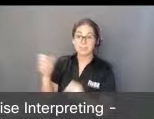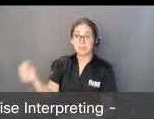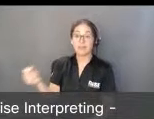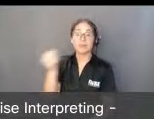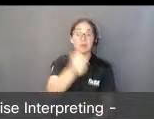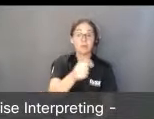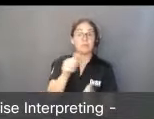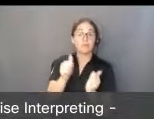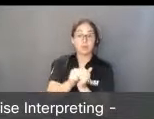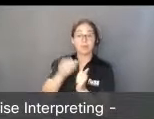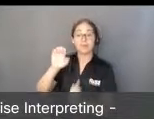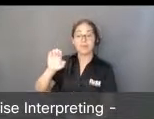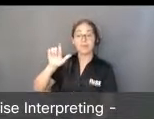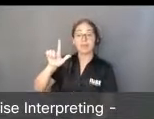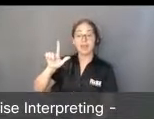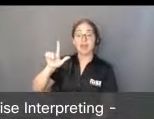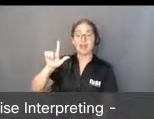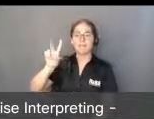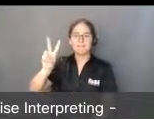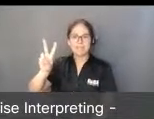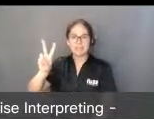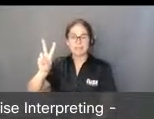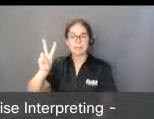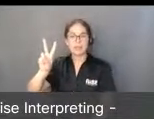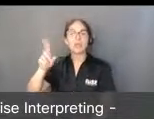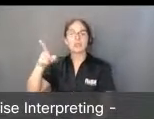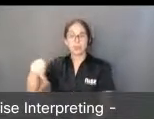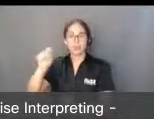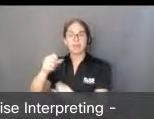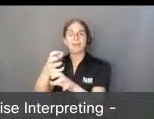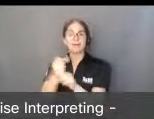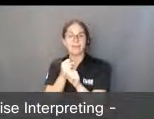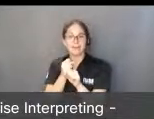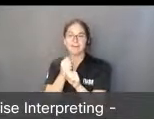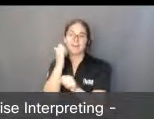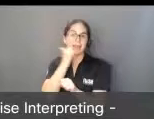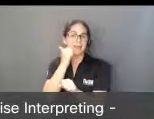ELD teacher so they can get their ELD supports on a daily basis.